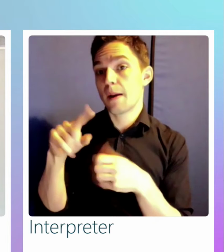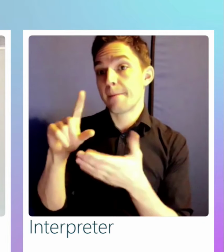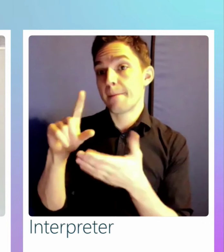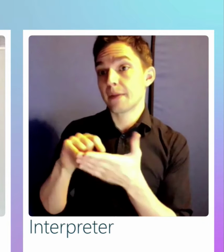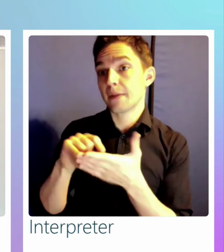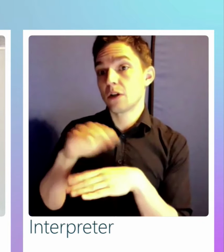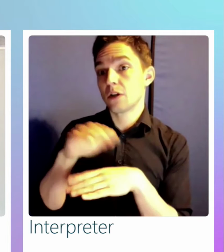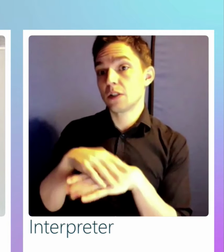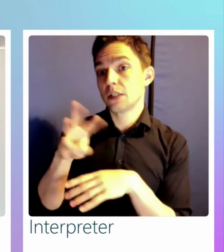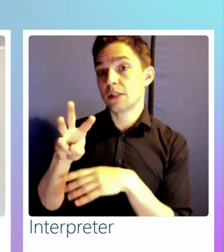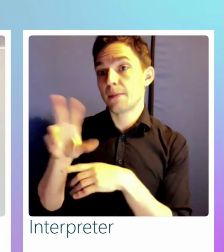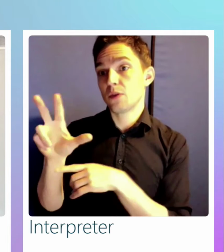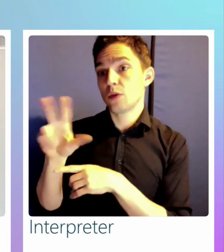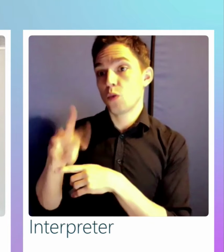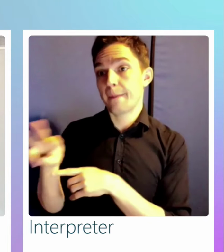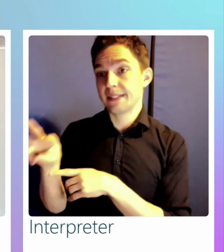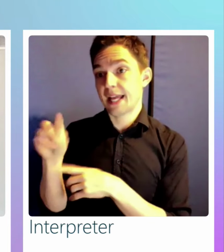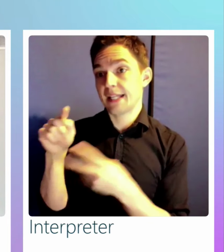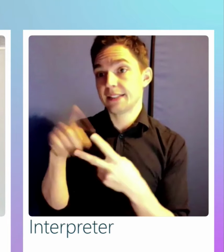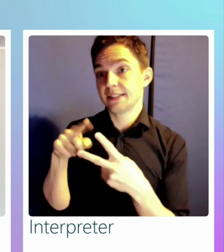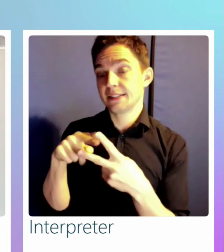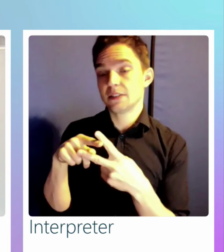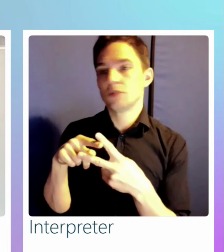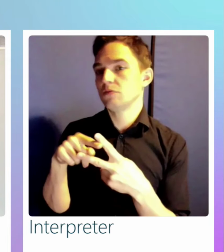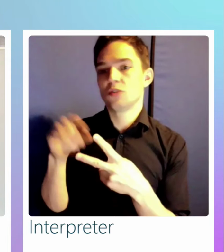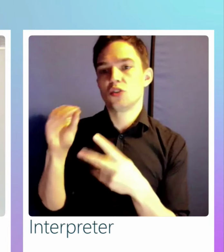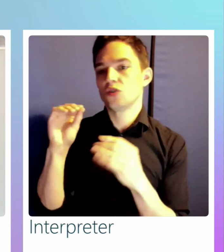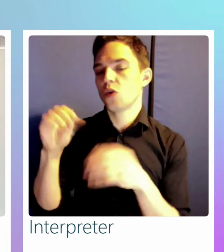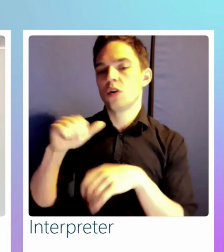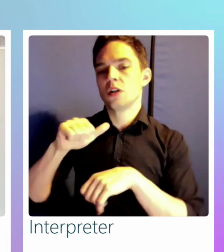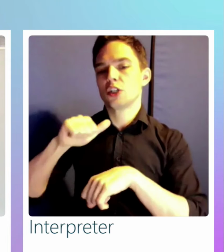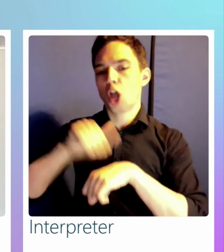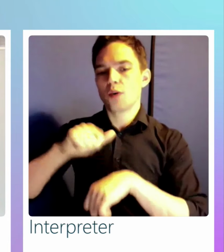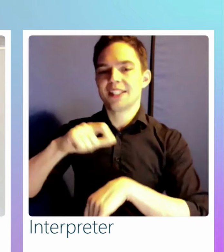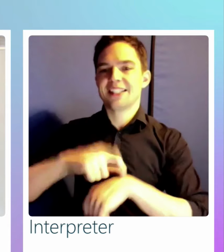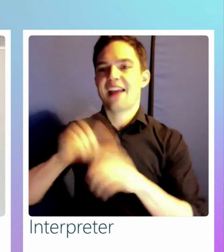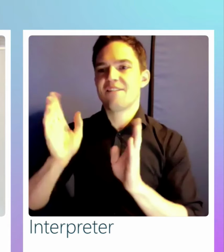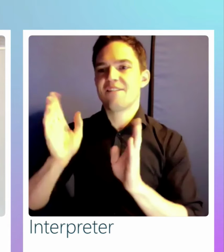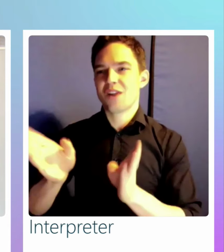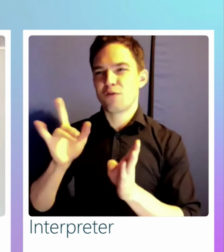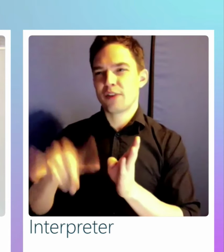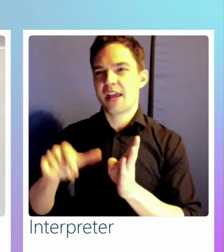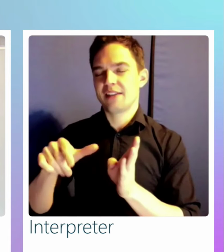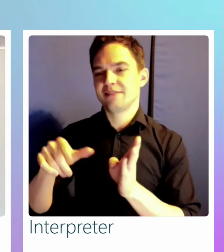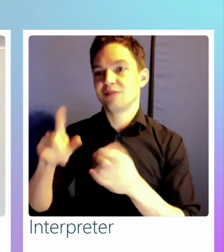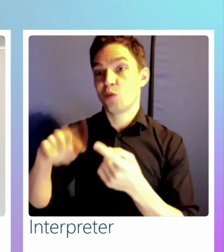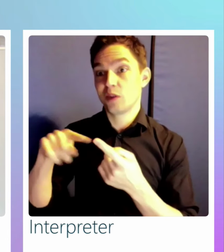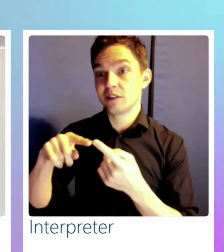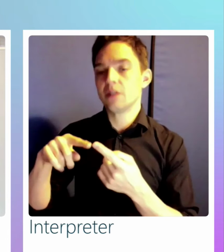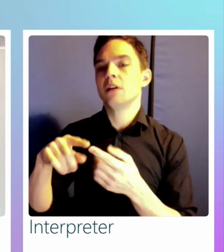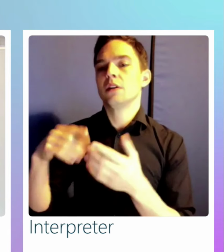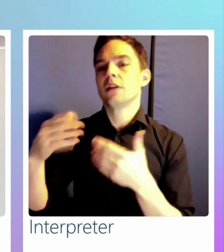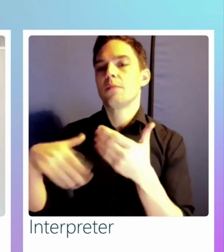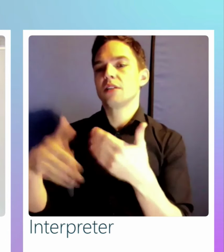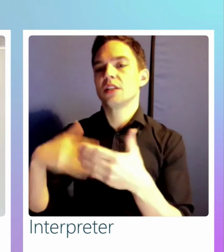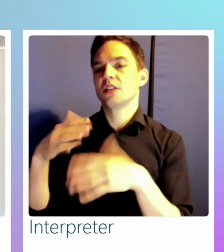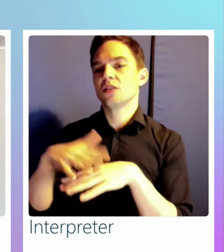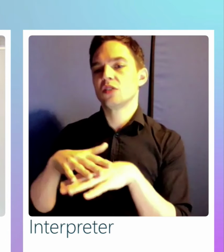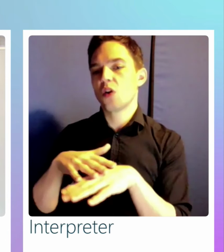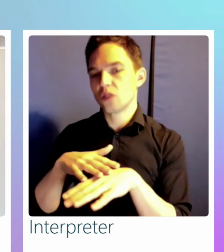the W3C websites. There's no concrete time frame for that. Like I said, the process has slowed down